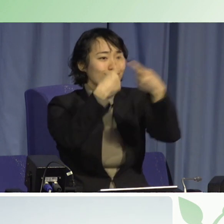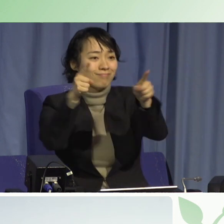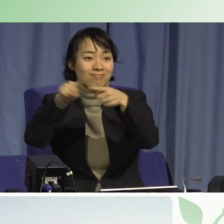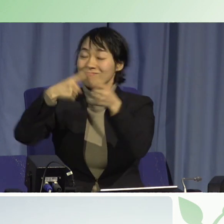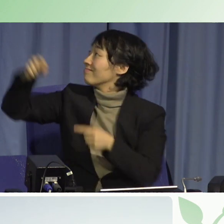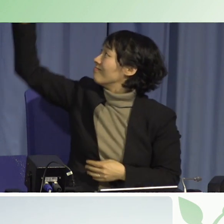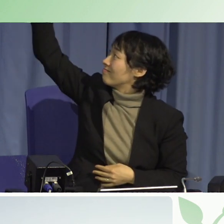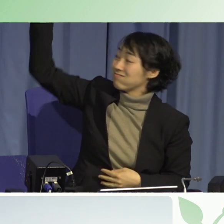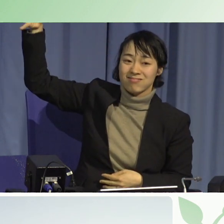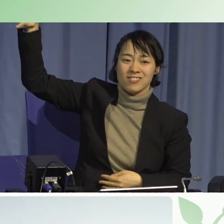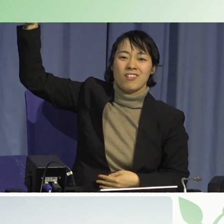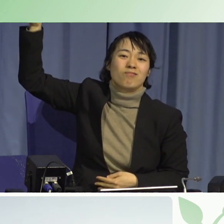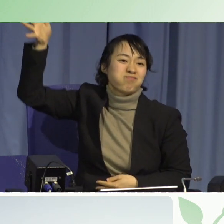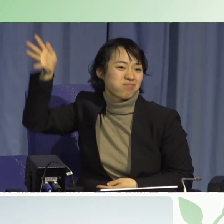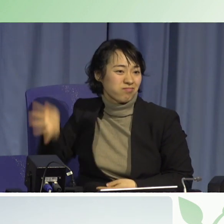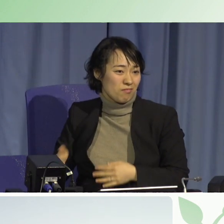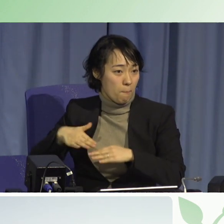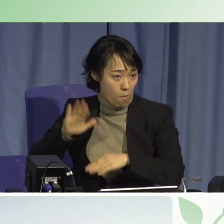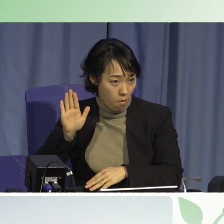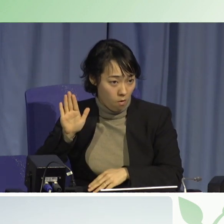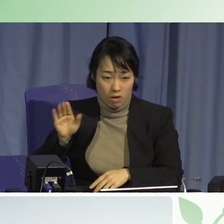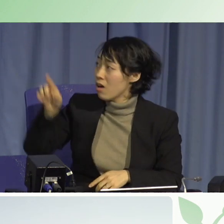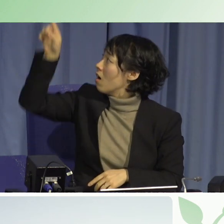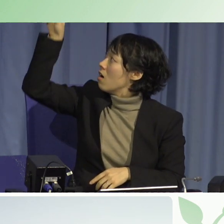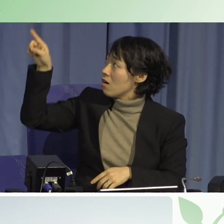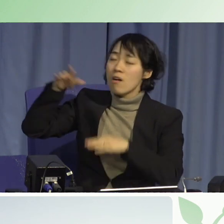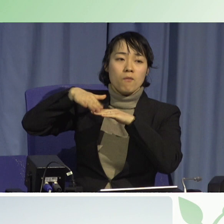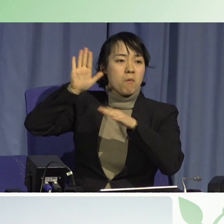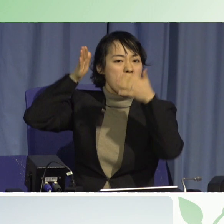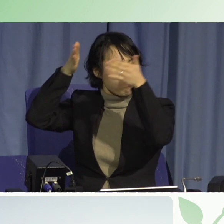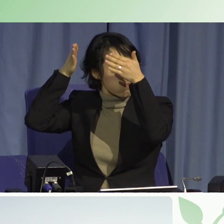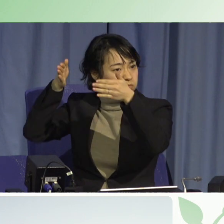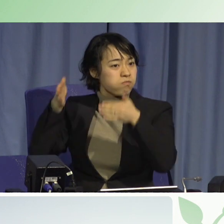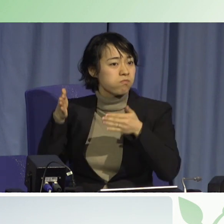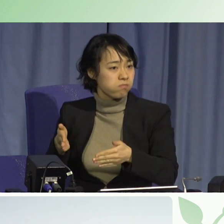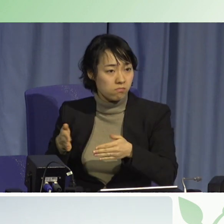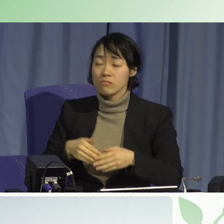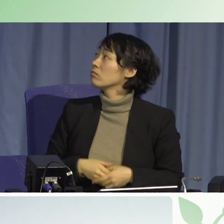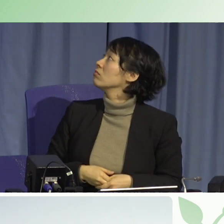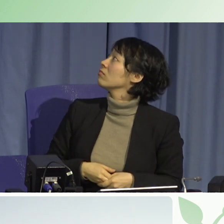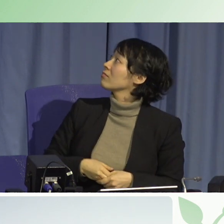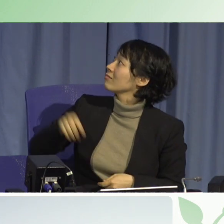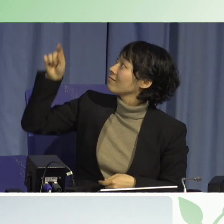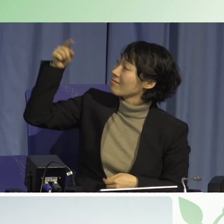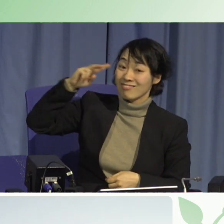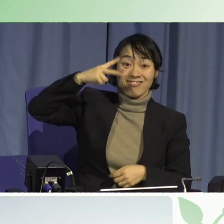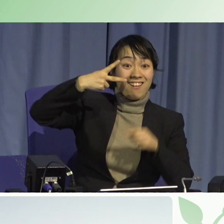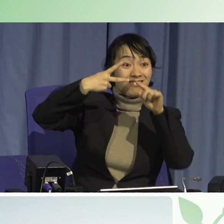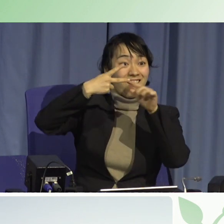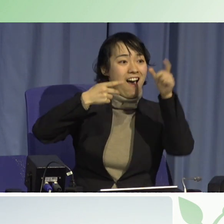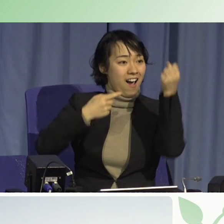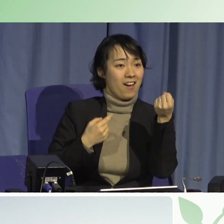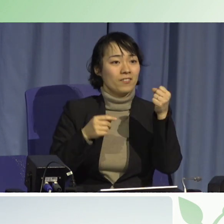So with this budget, we support different projects. We have actually more projects